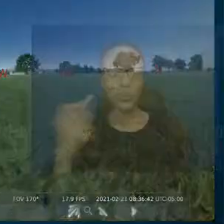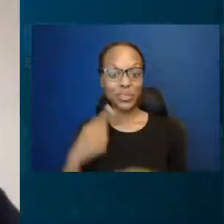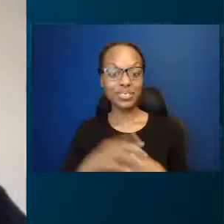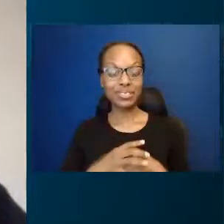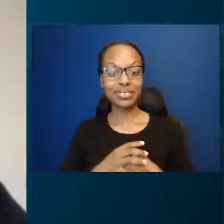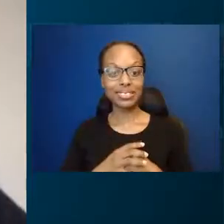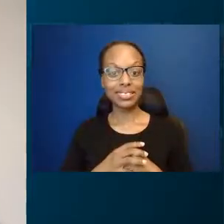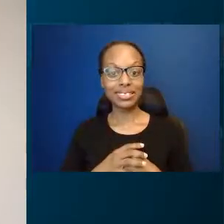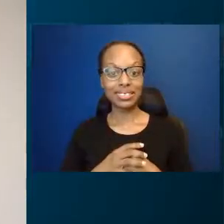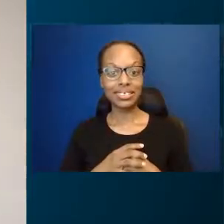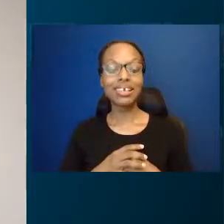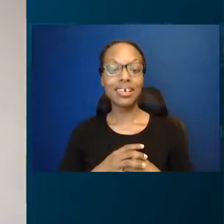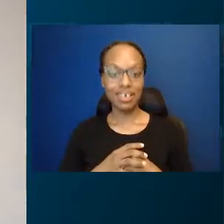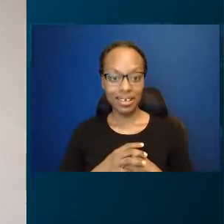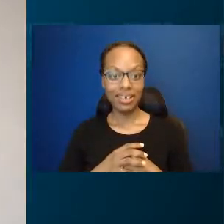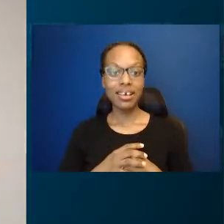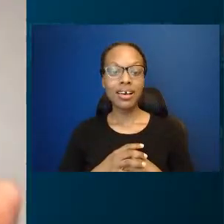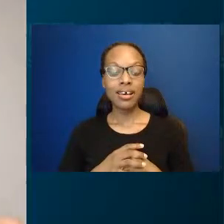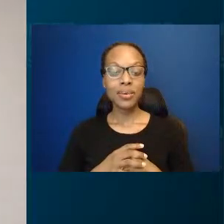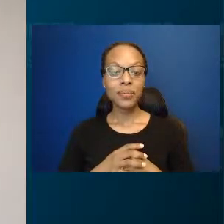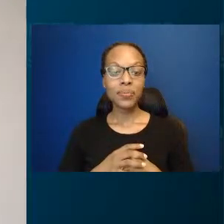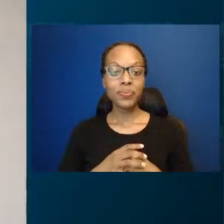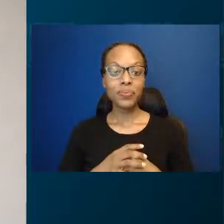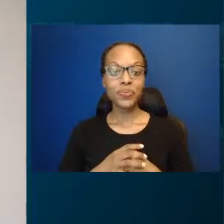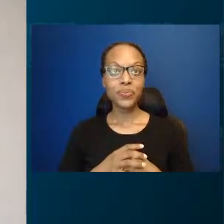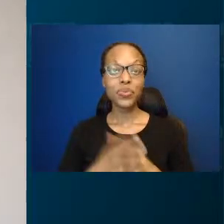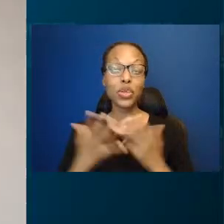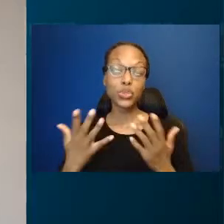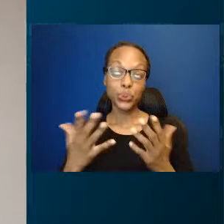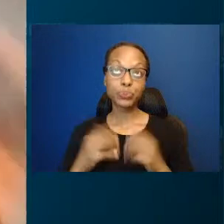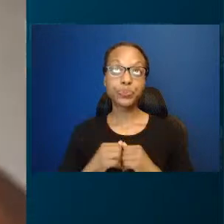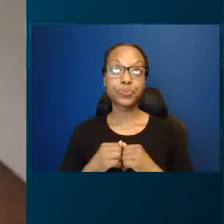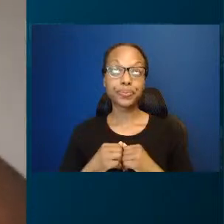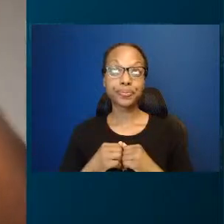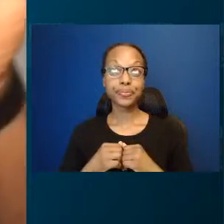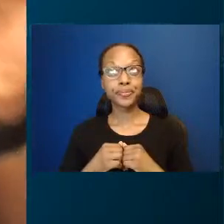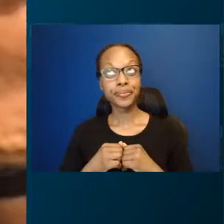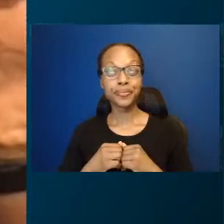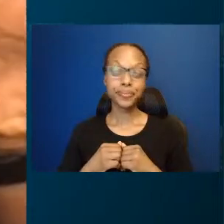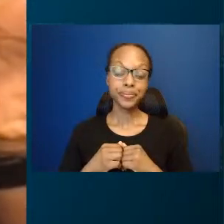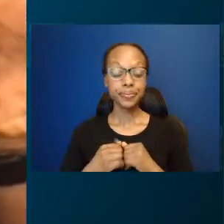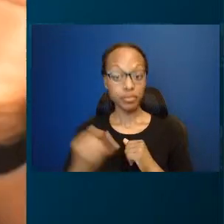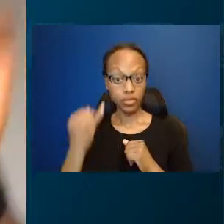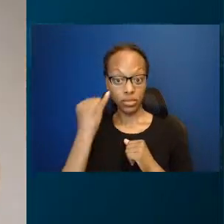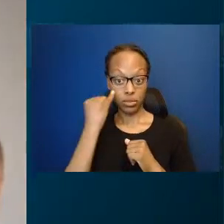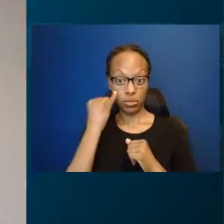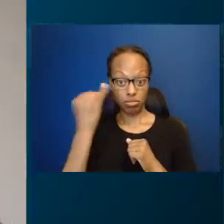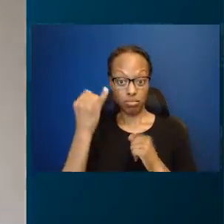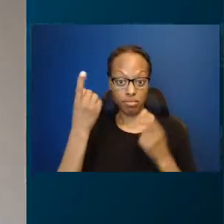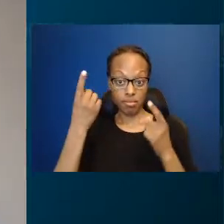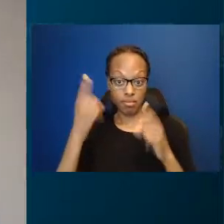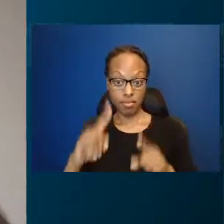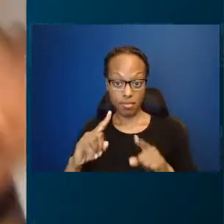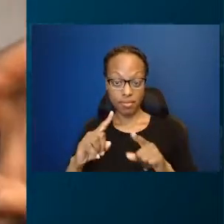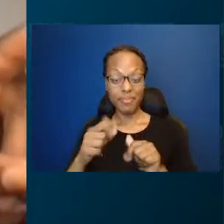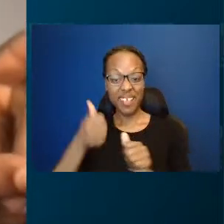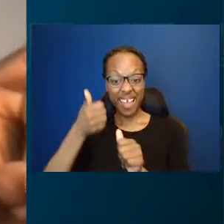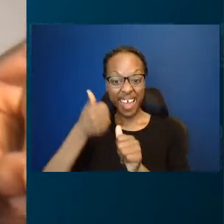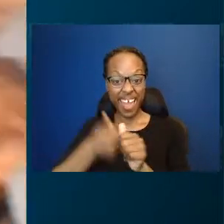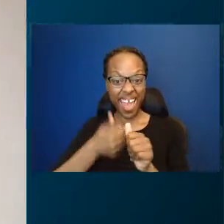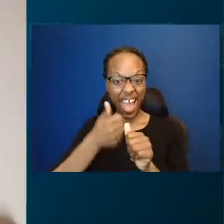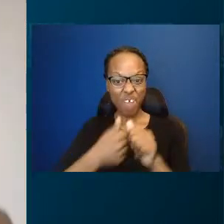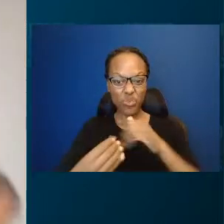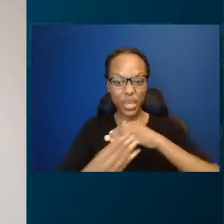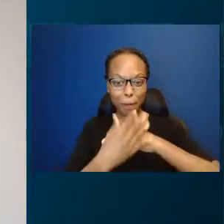how many stars there are in the sky is like this. If you took every grain of sand on every